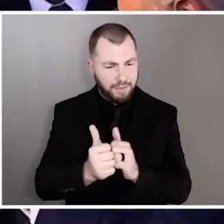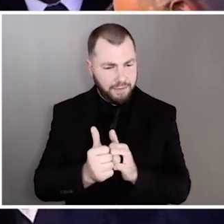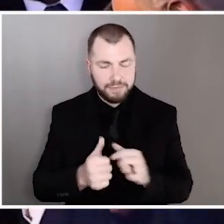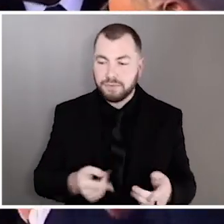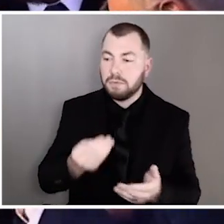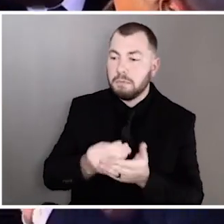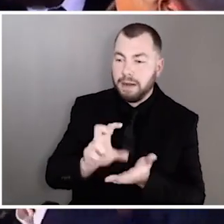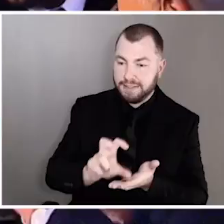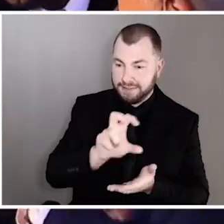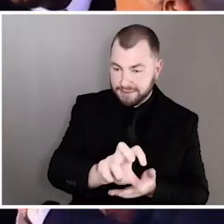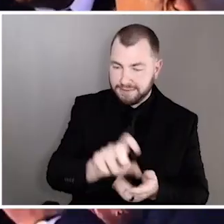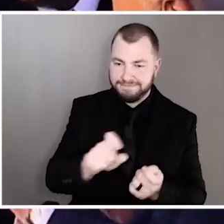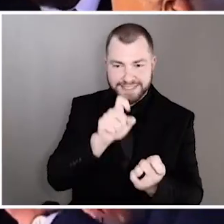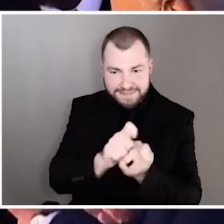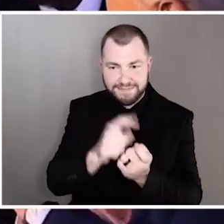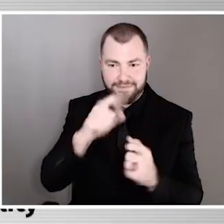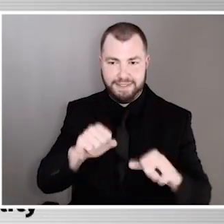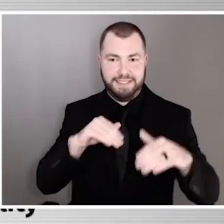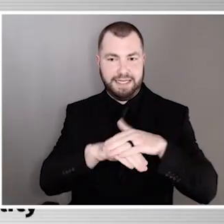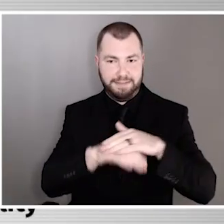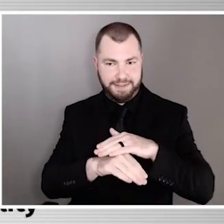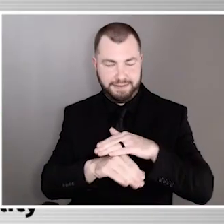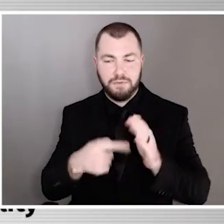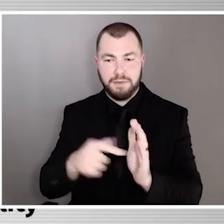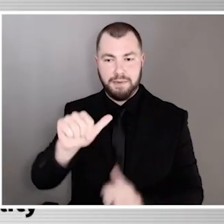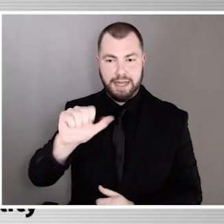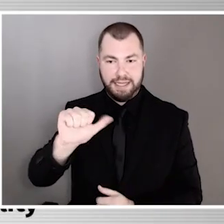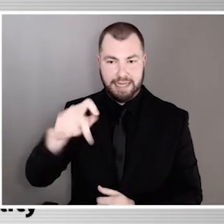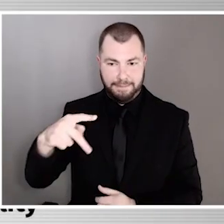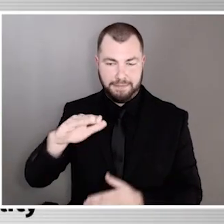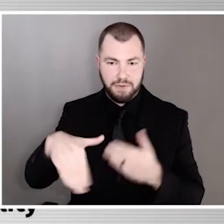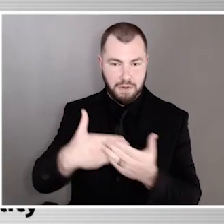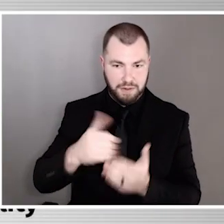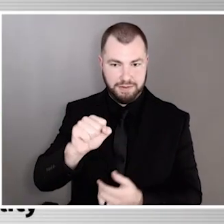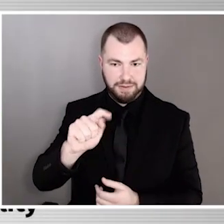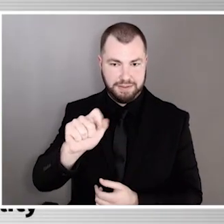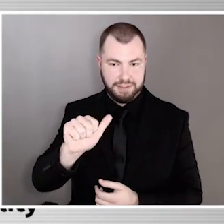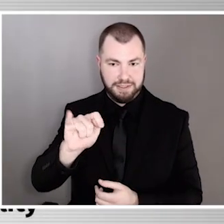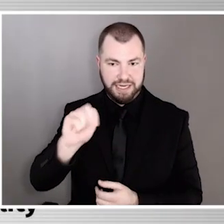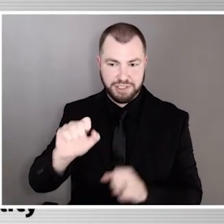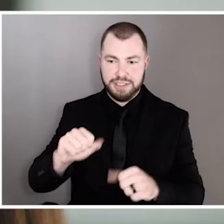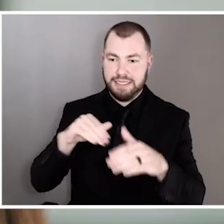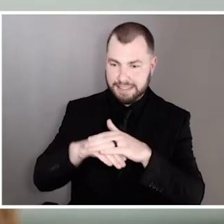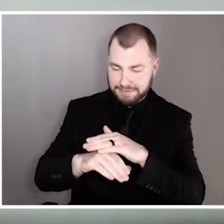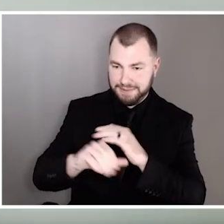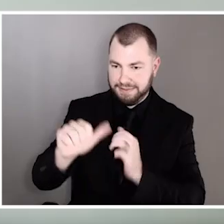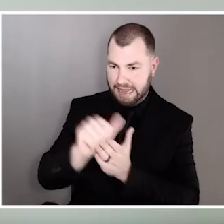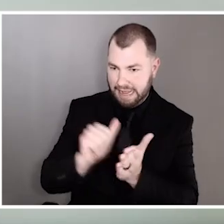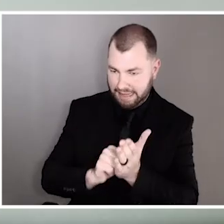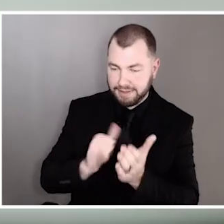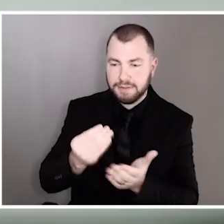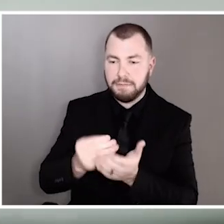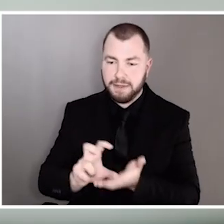in the bill specifically for accessibility. So, for example, the ASAP Act, the All Stations Accessibility Act, sets aside money that can be used